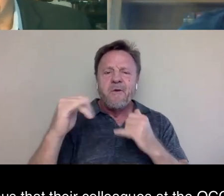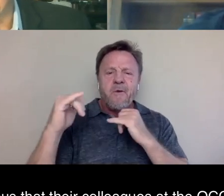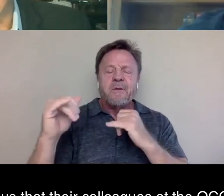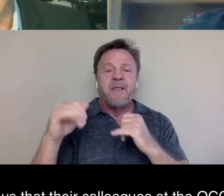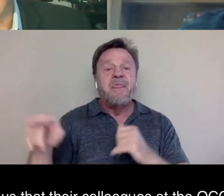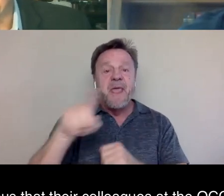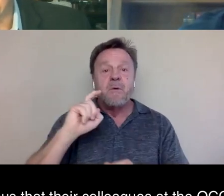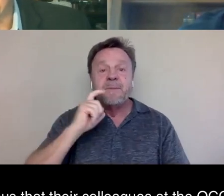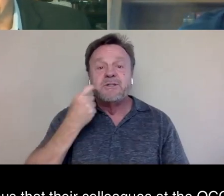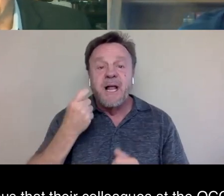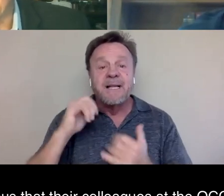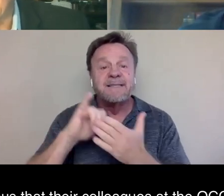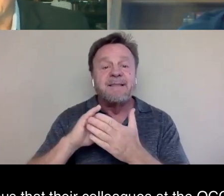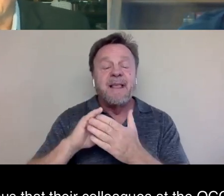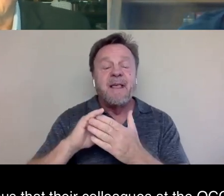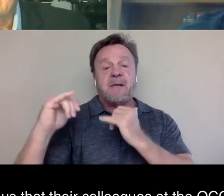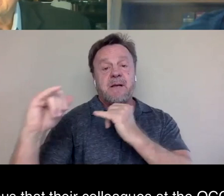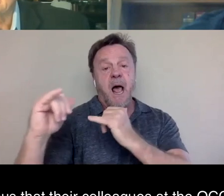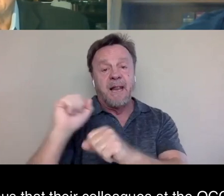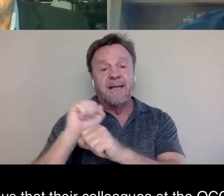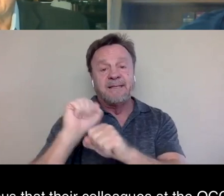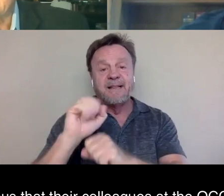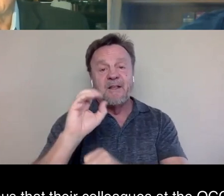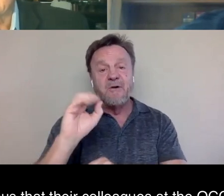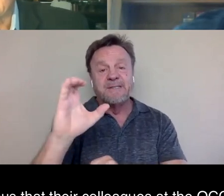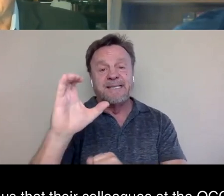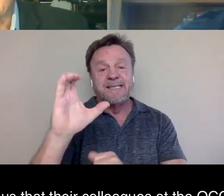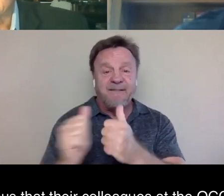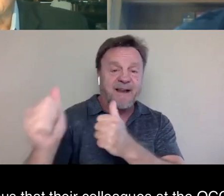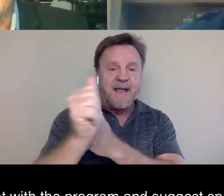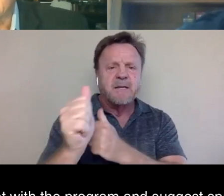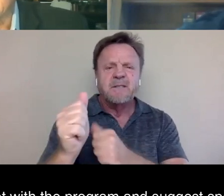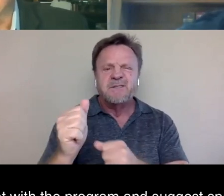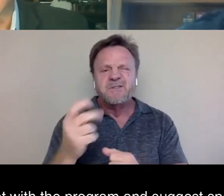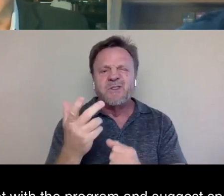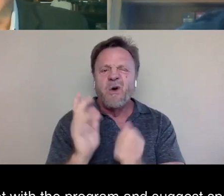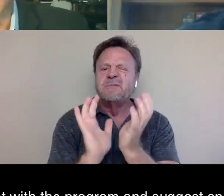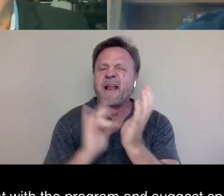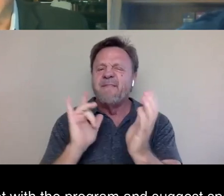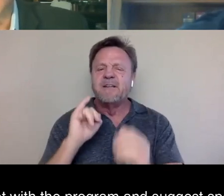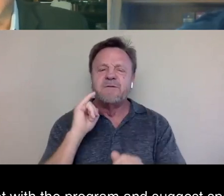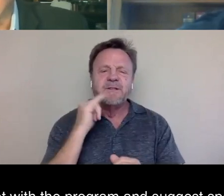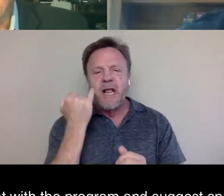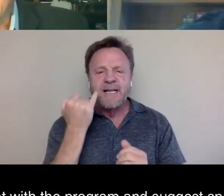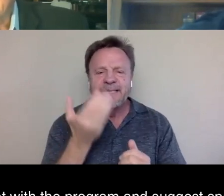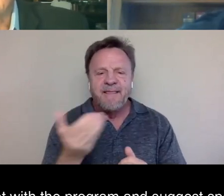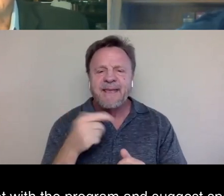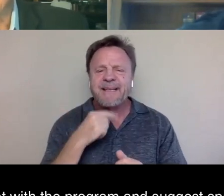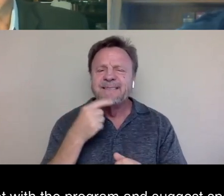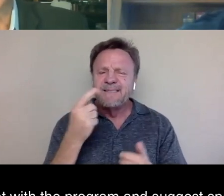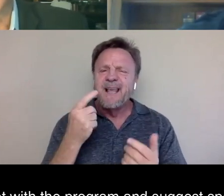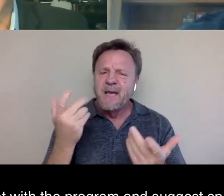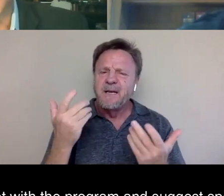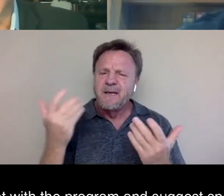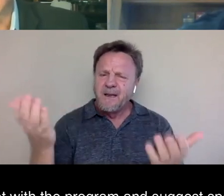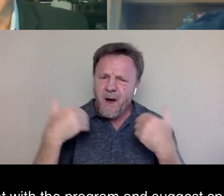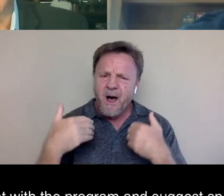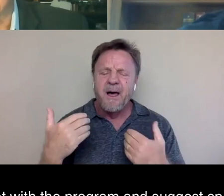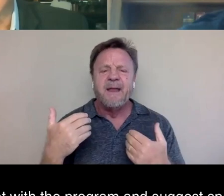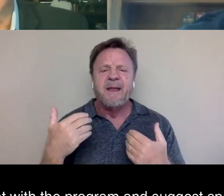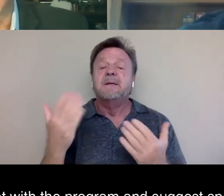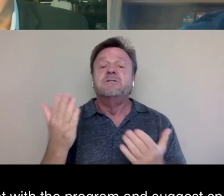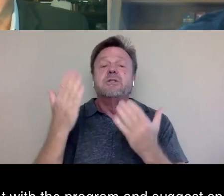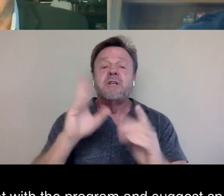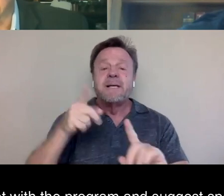their colleagues at the OCC have gotten ahead of them. So use that jealousy a bit to say, get with the program, and suggest specific things